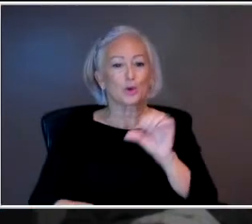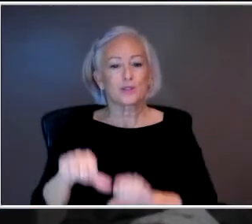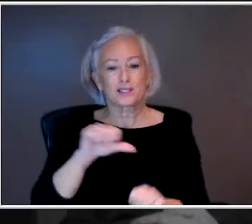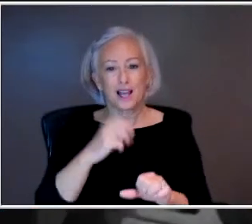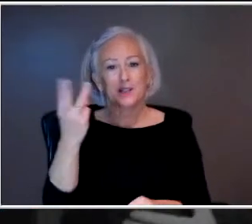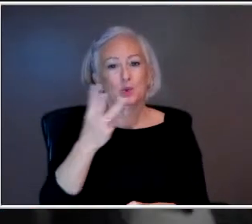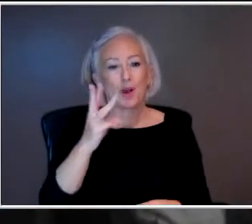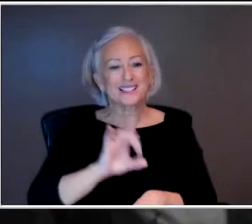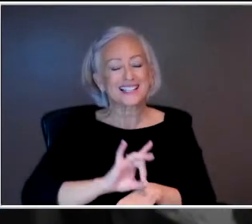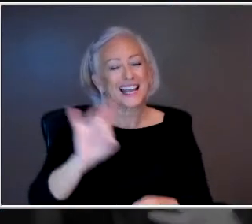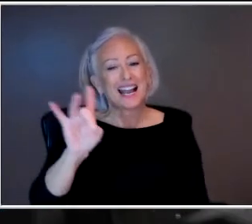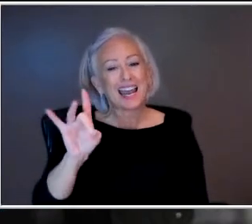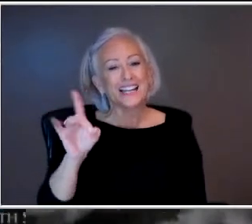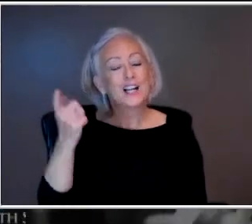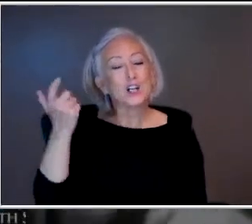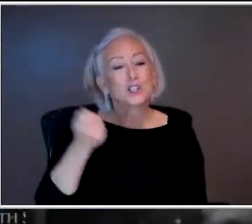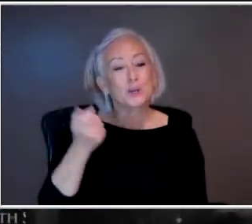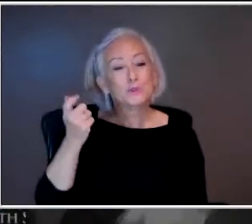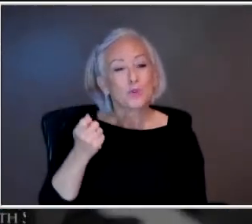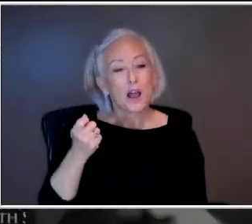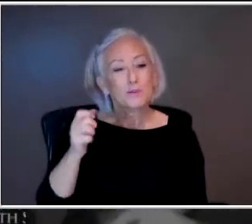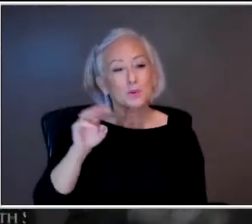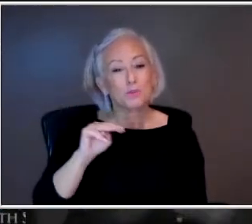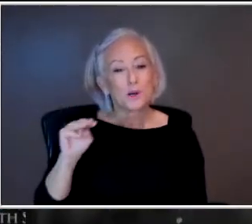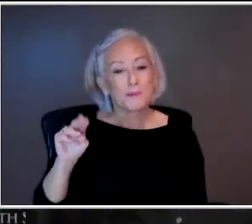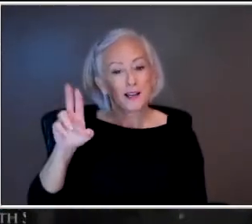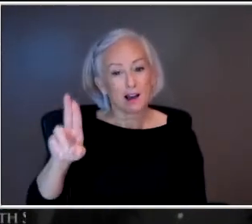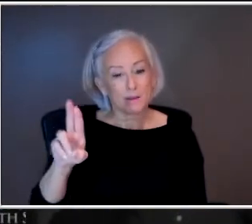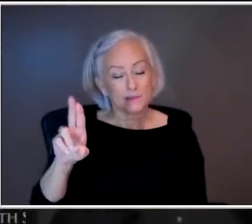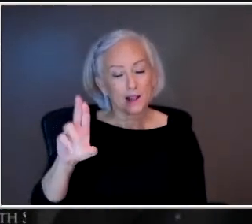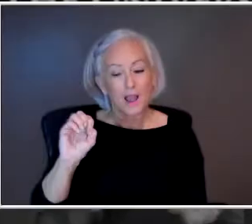Subscribe to our morning medical update and Open Mics with